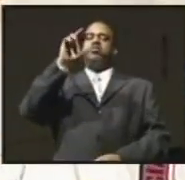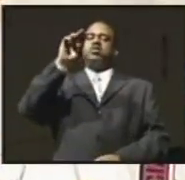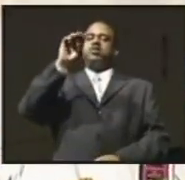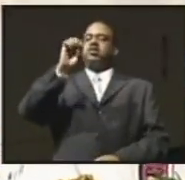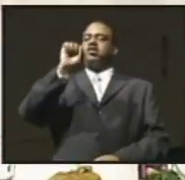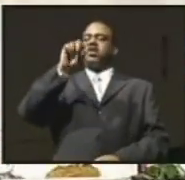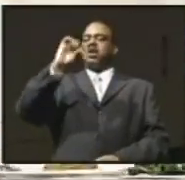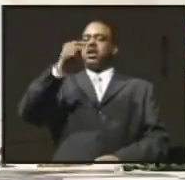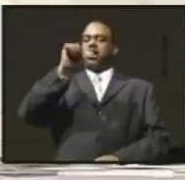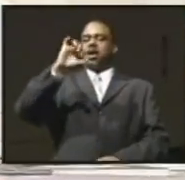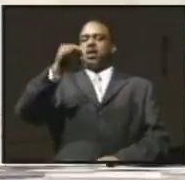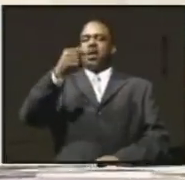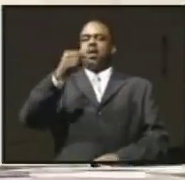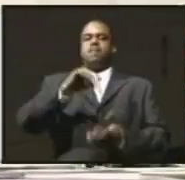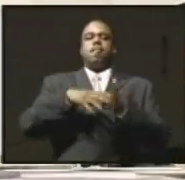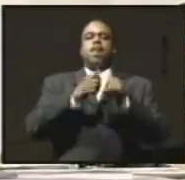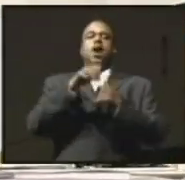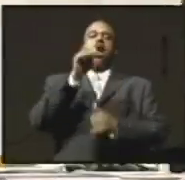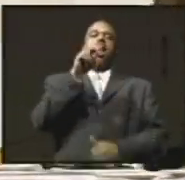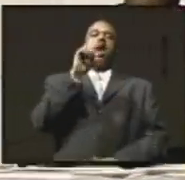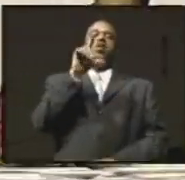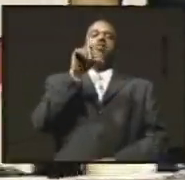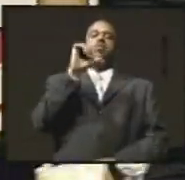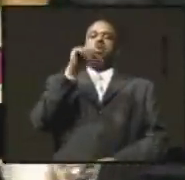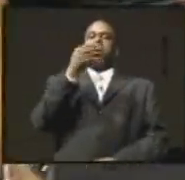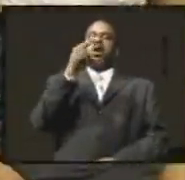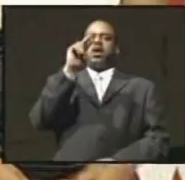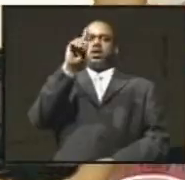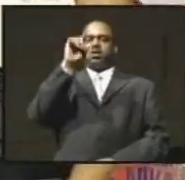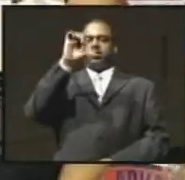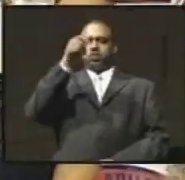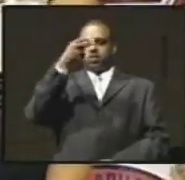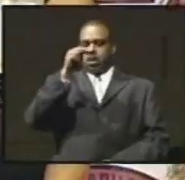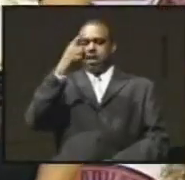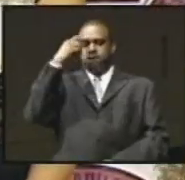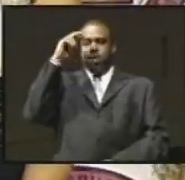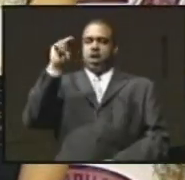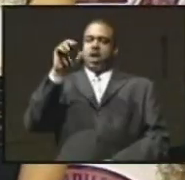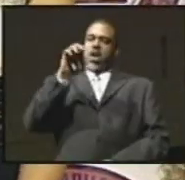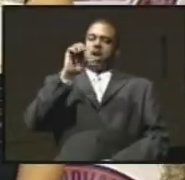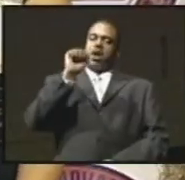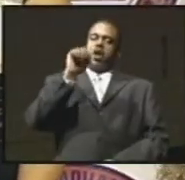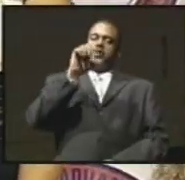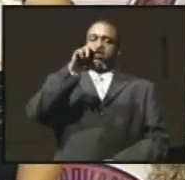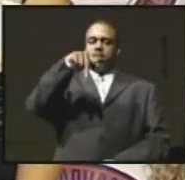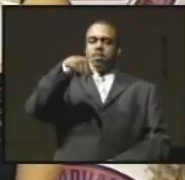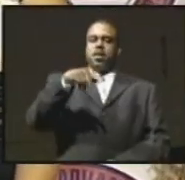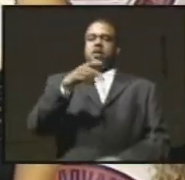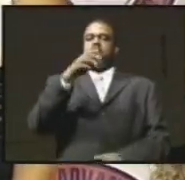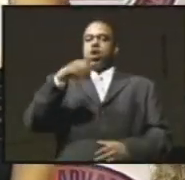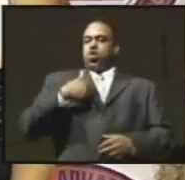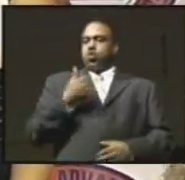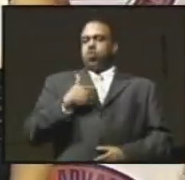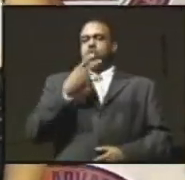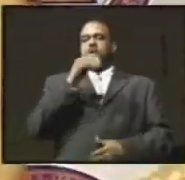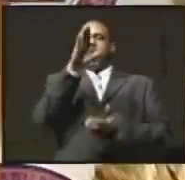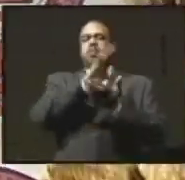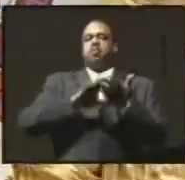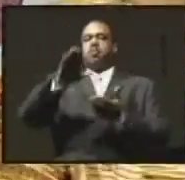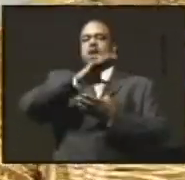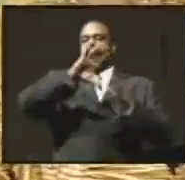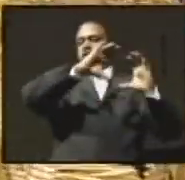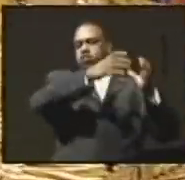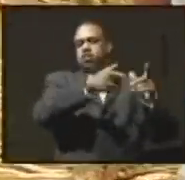Ms. Amber Hudson, President of the Michigan NAACP Youth and College Division. Ms. Jean